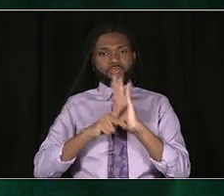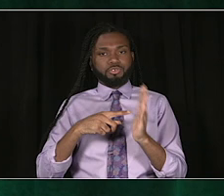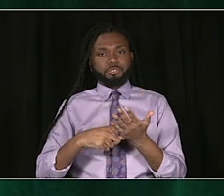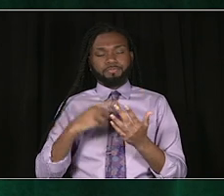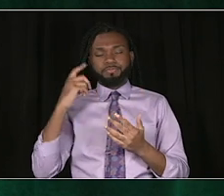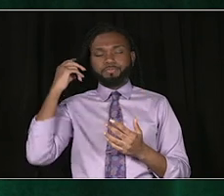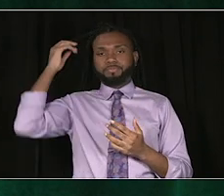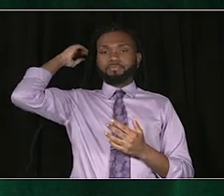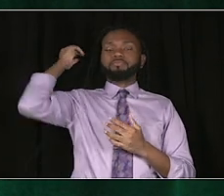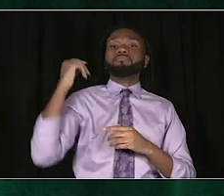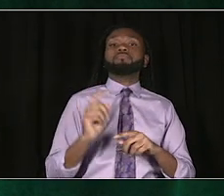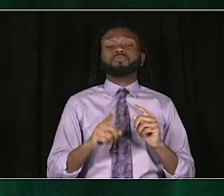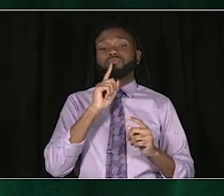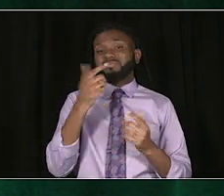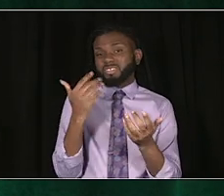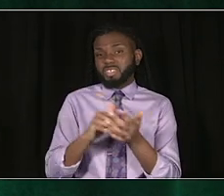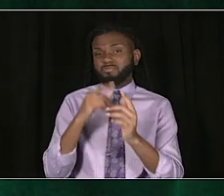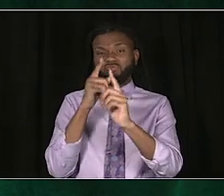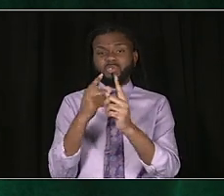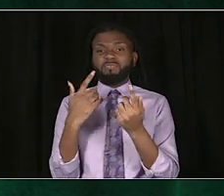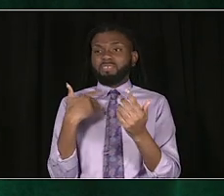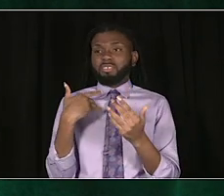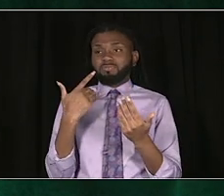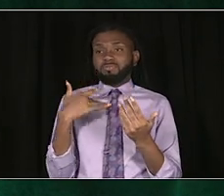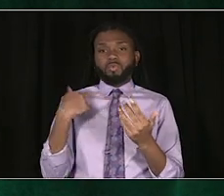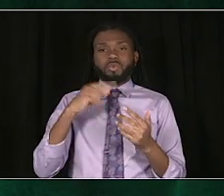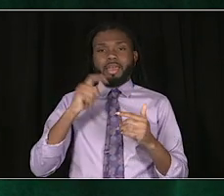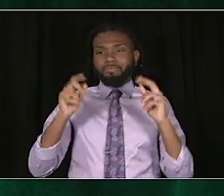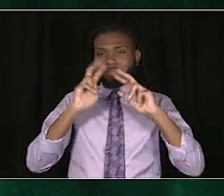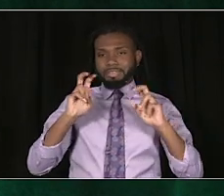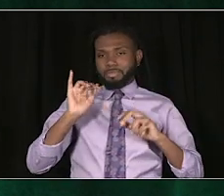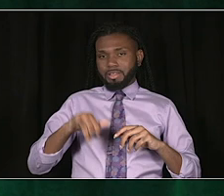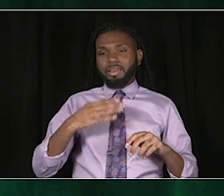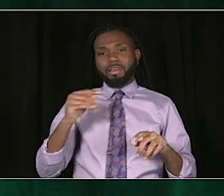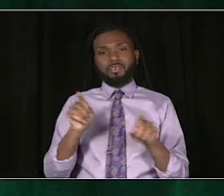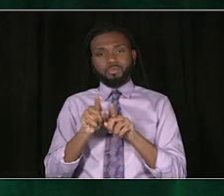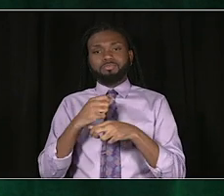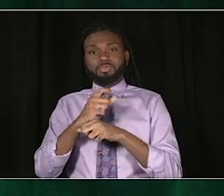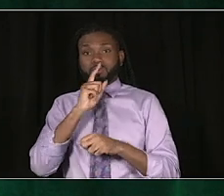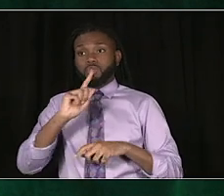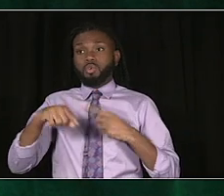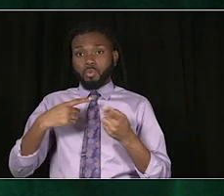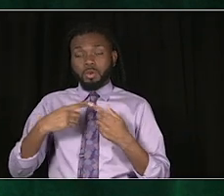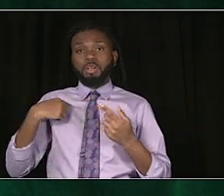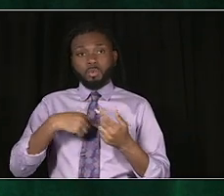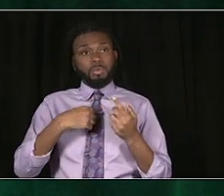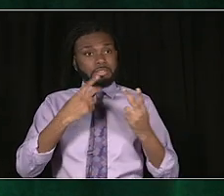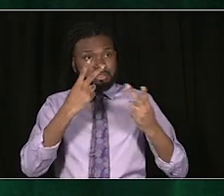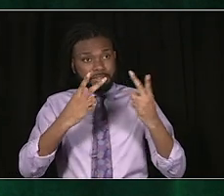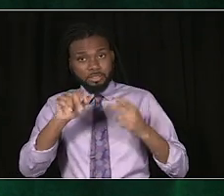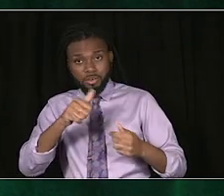at the end of the day, I think it's important for us to really examine that and making sure that when we are, you know, looking at other women